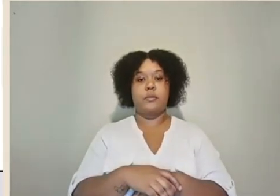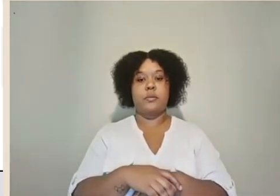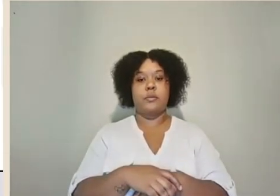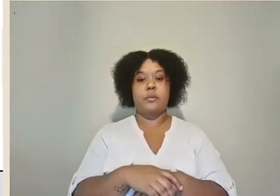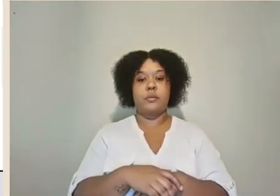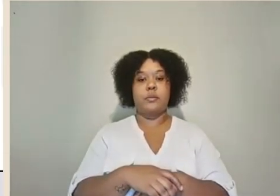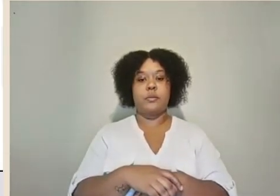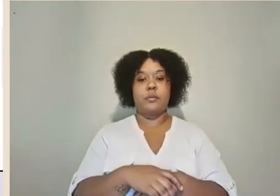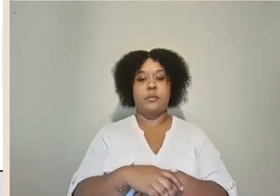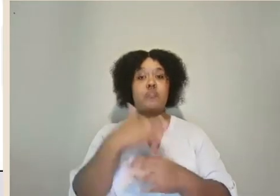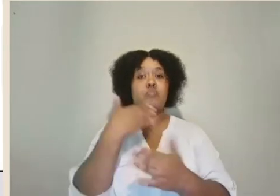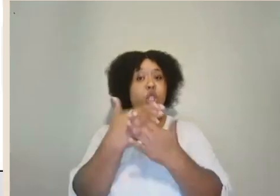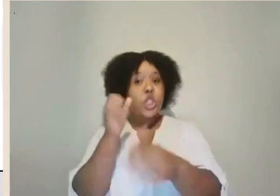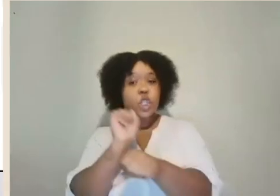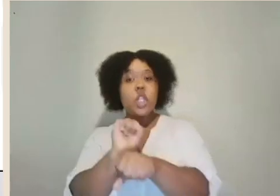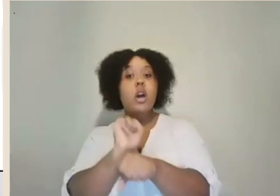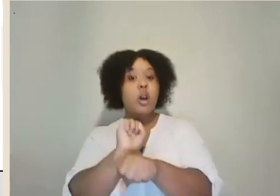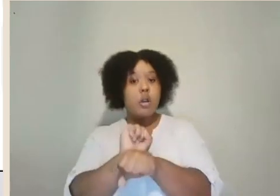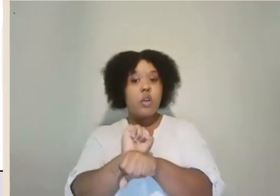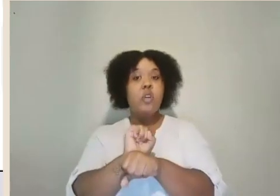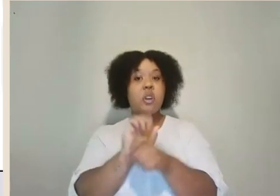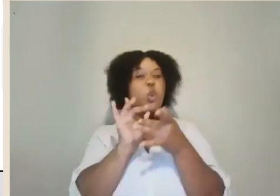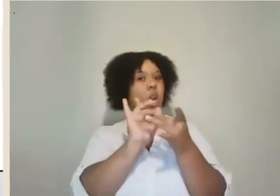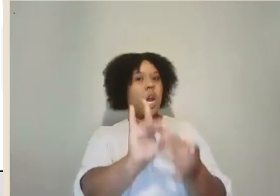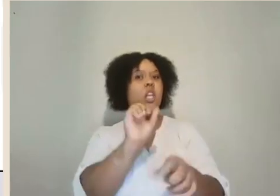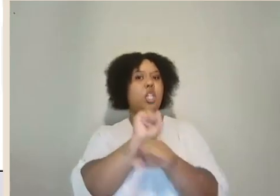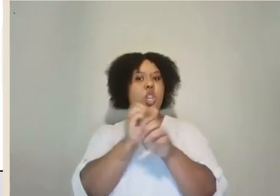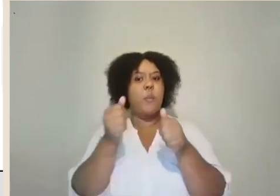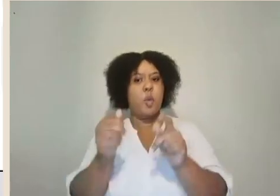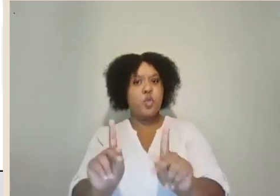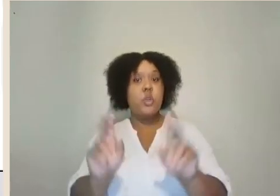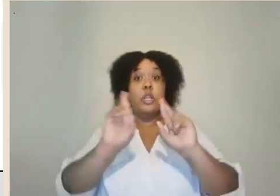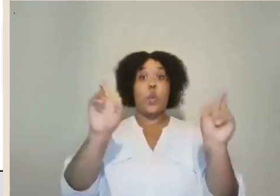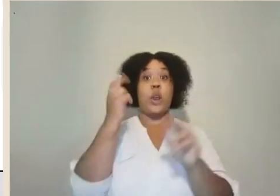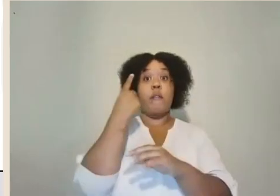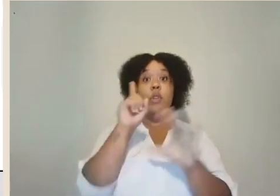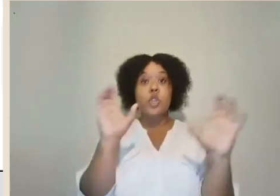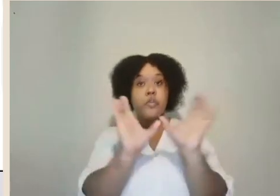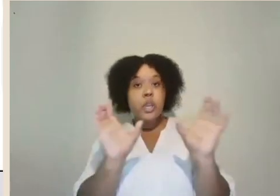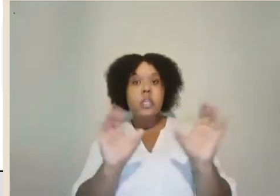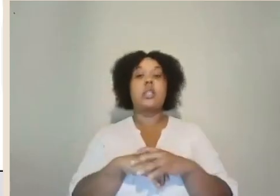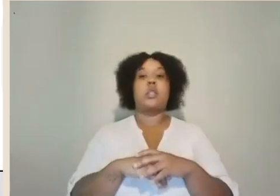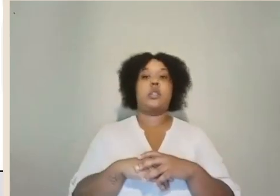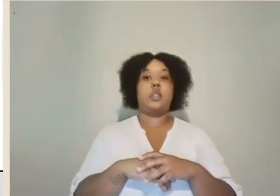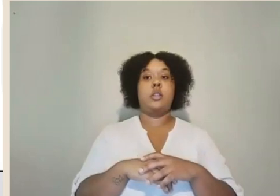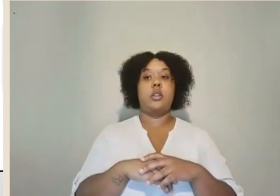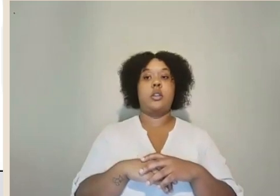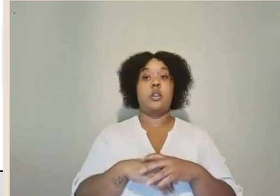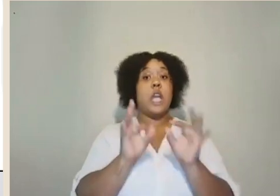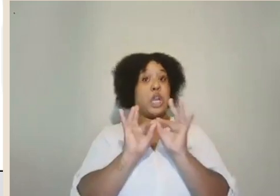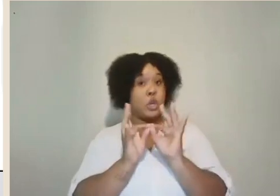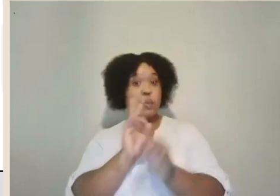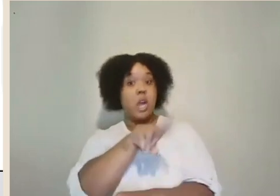good jobs. A lot of these around employment opportunities, prepare for medical certification, internships at hospitals. Love